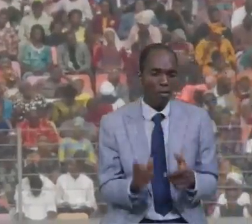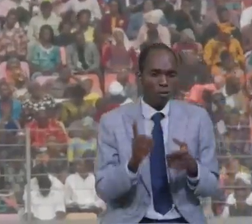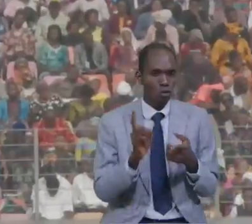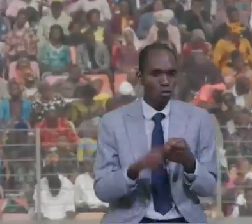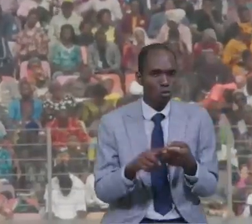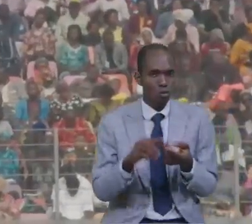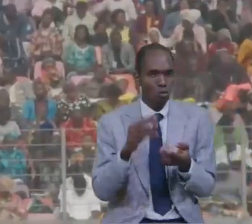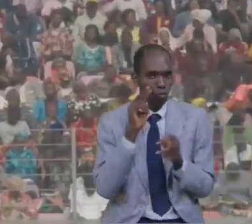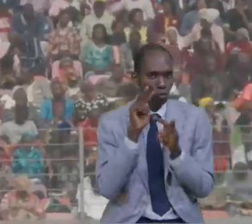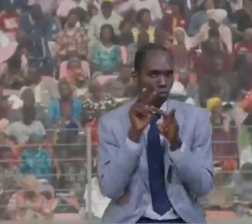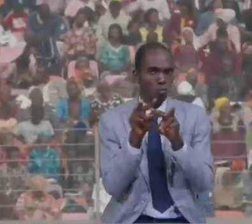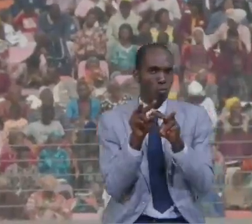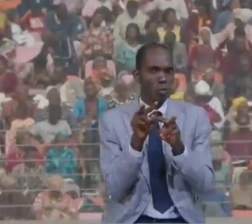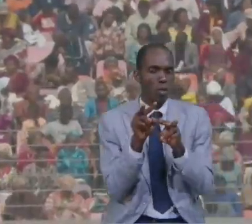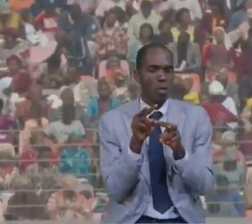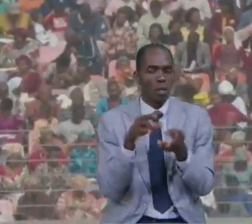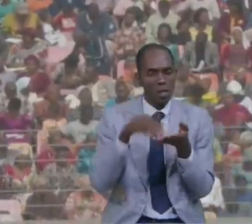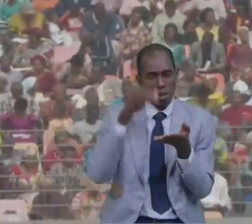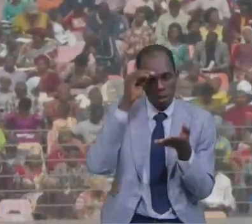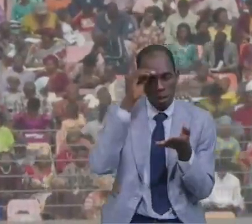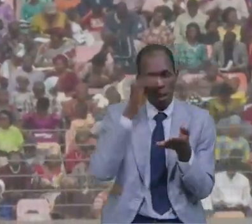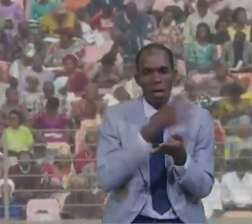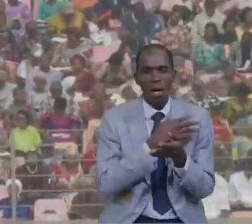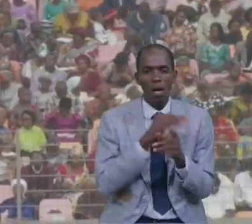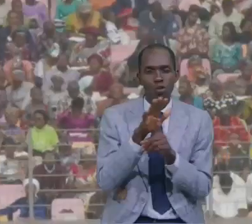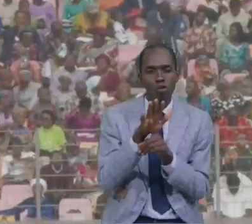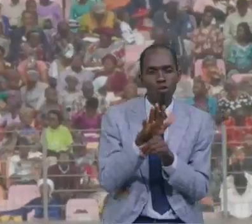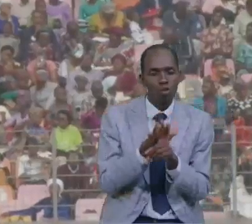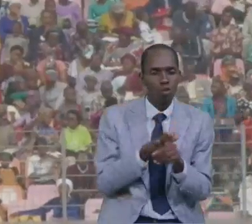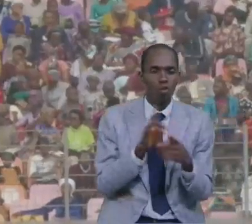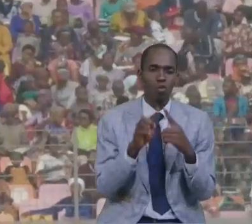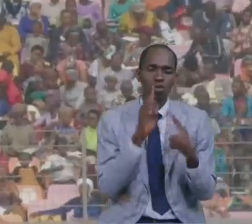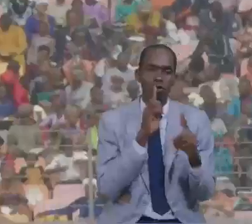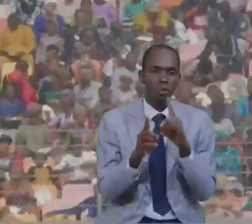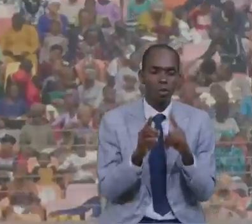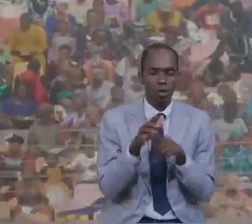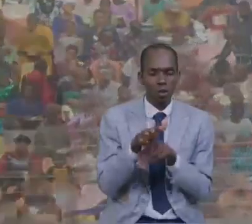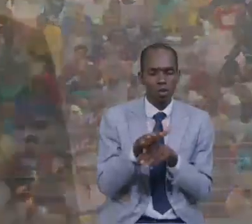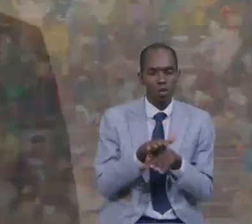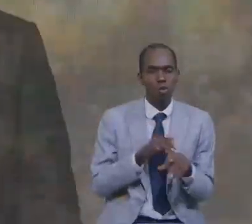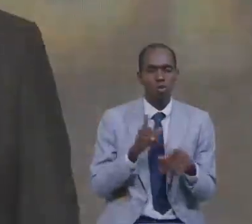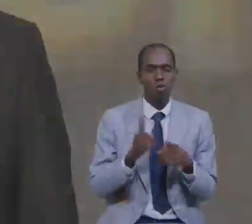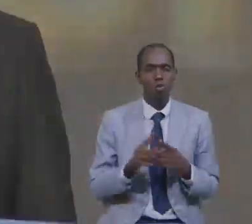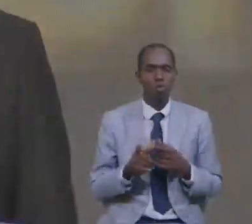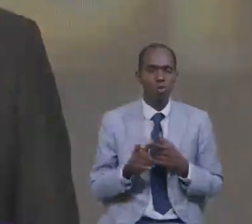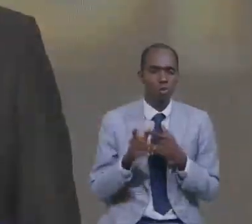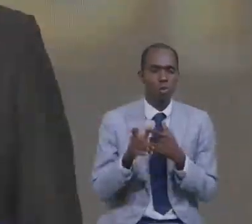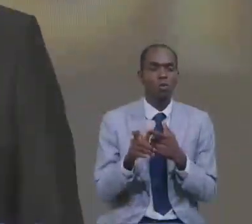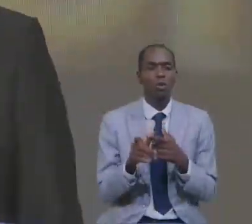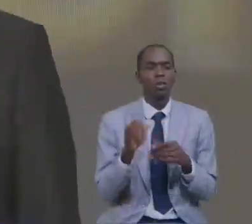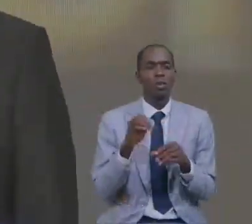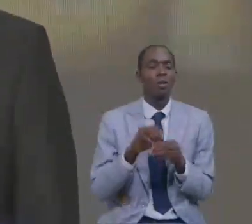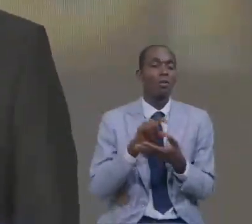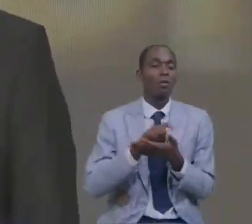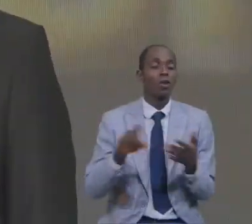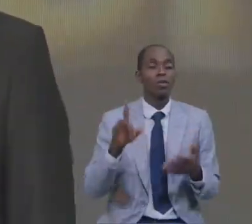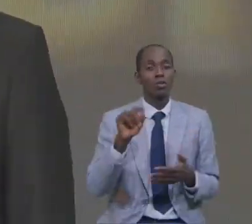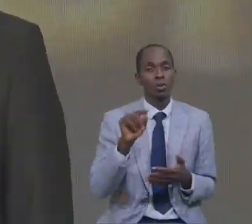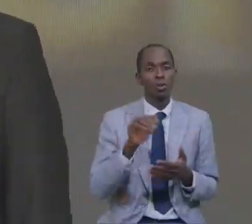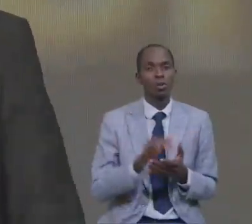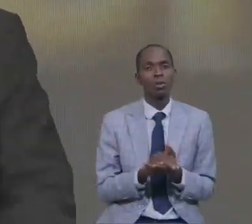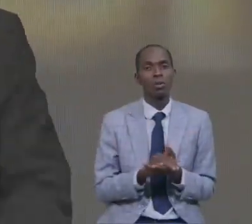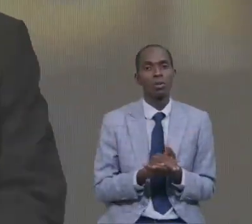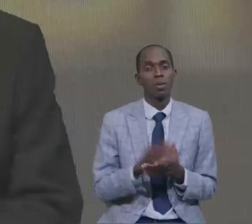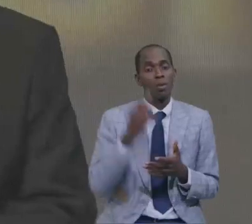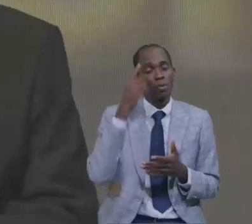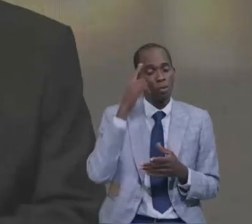20, for the wrath of man worketh not the righteousness